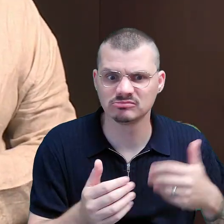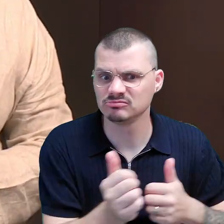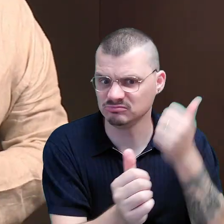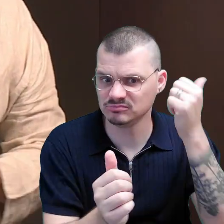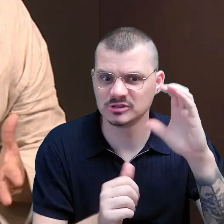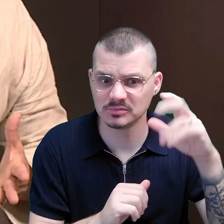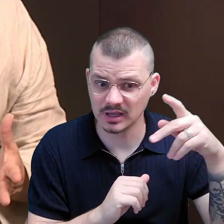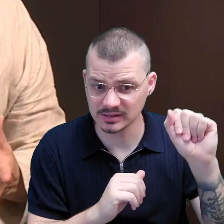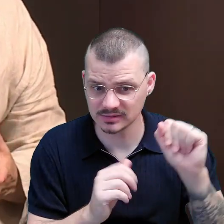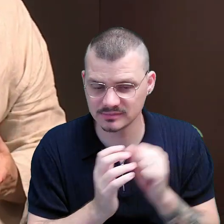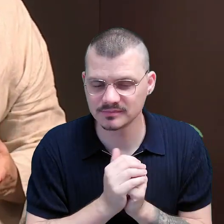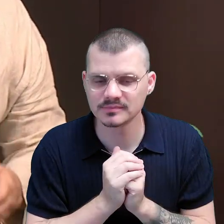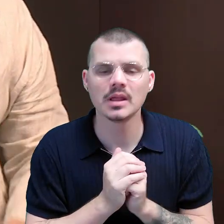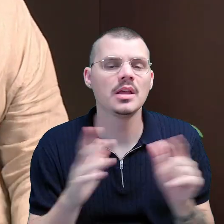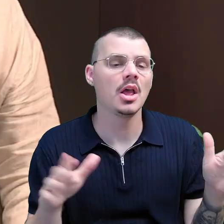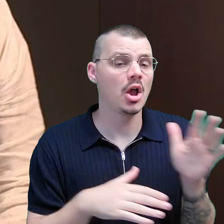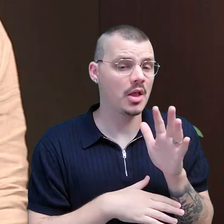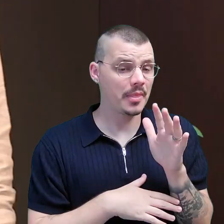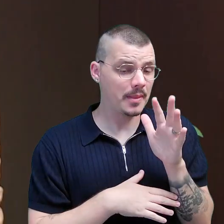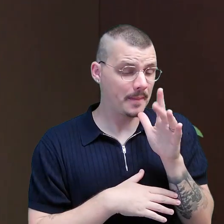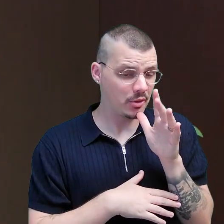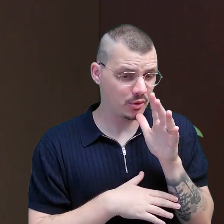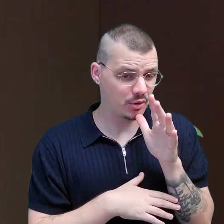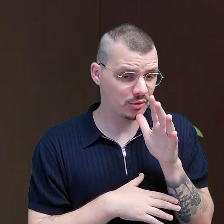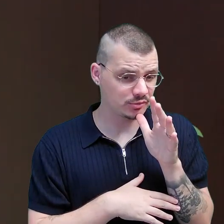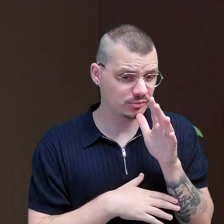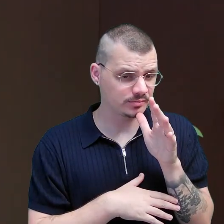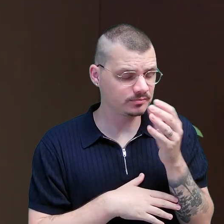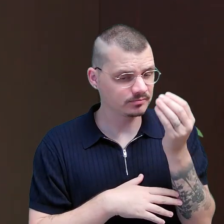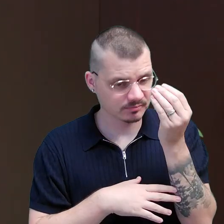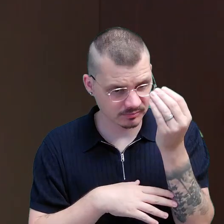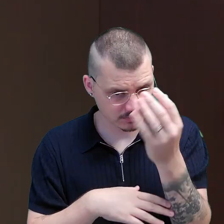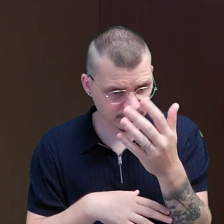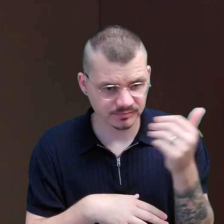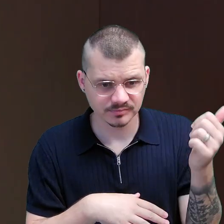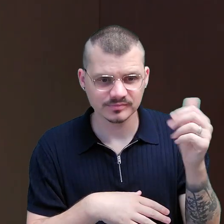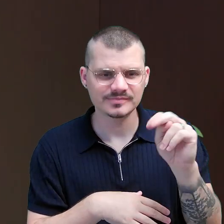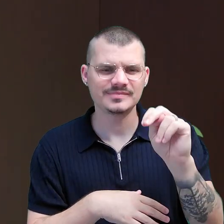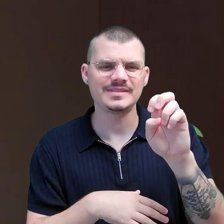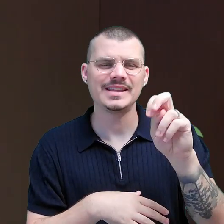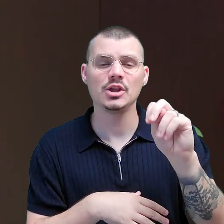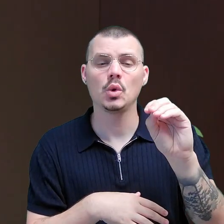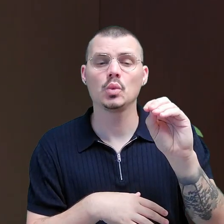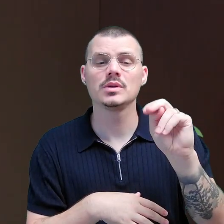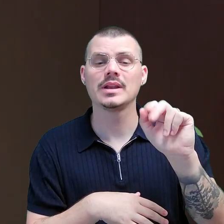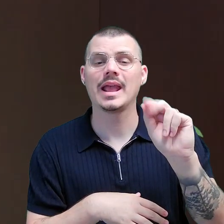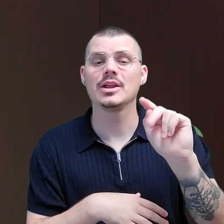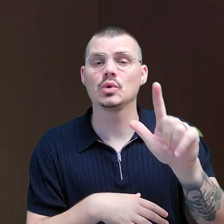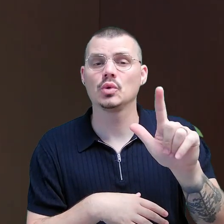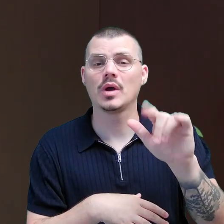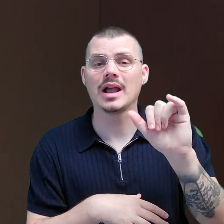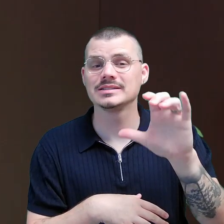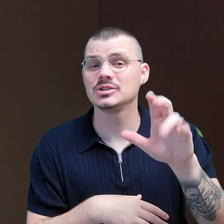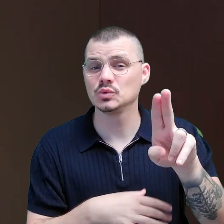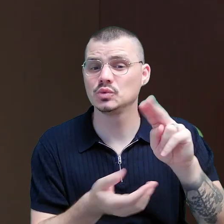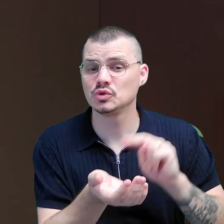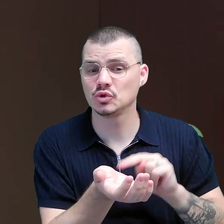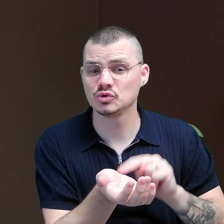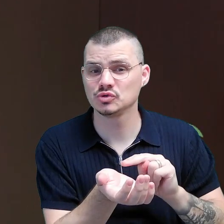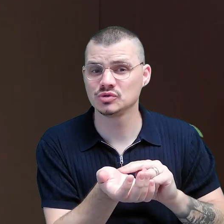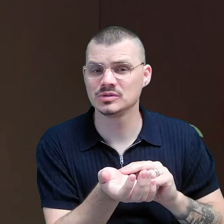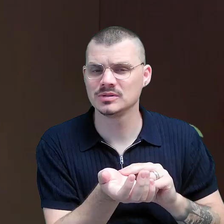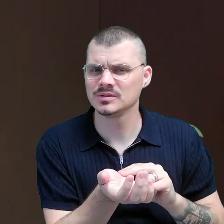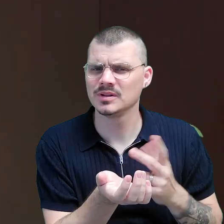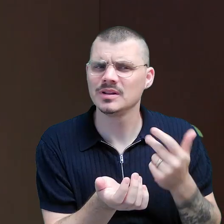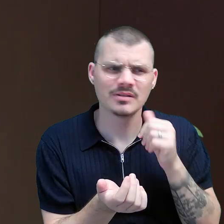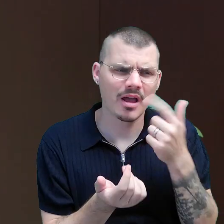So the mother, who, by the way, neonatal intensive care unit nurse, not a